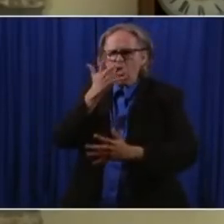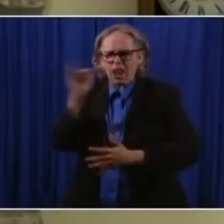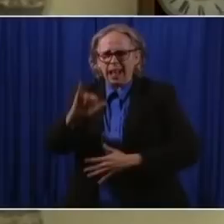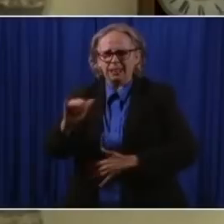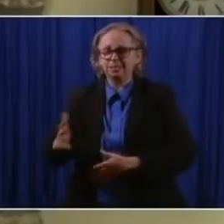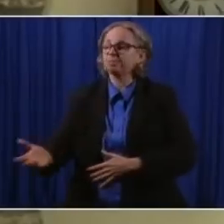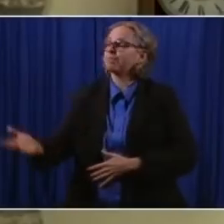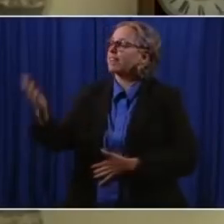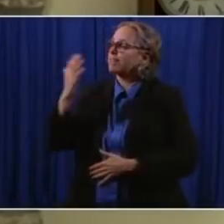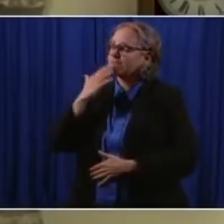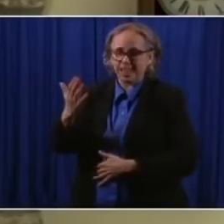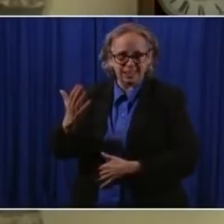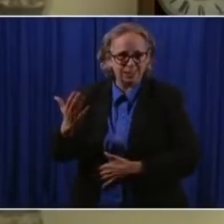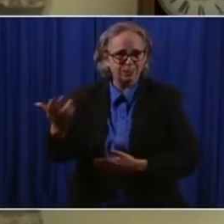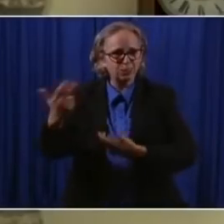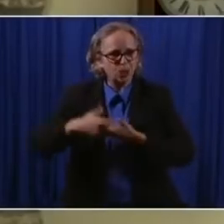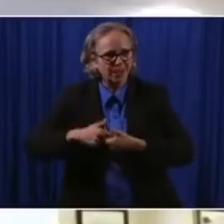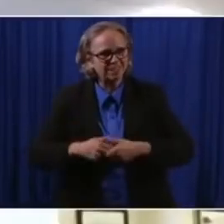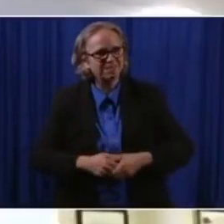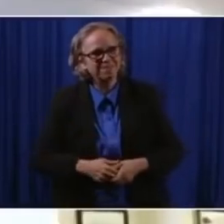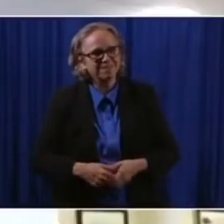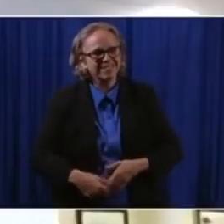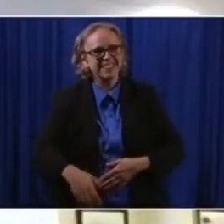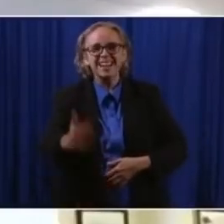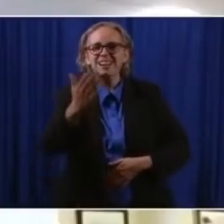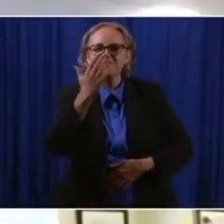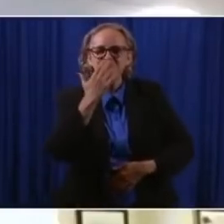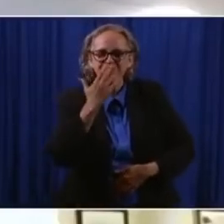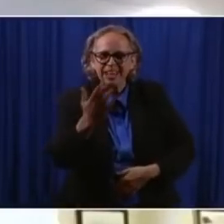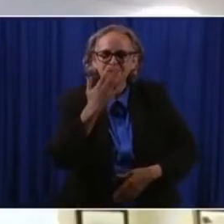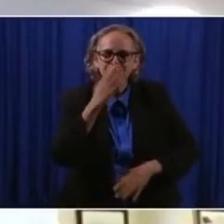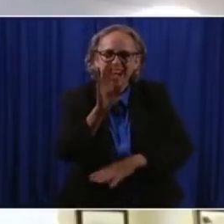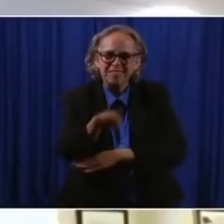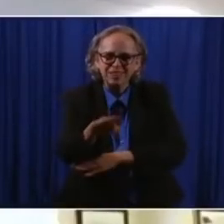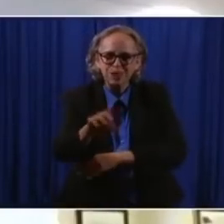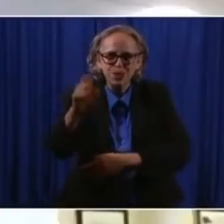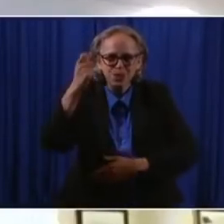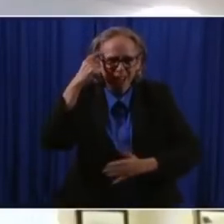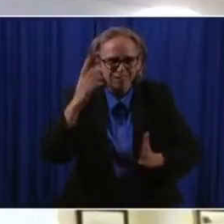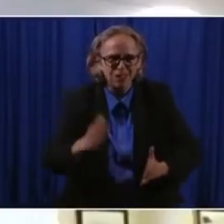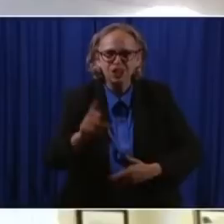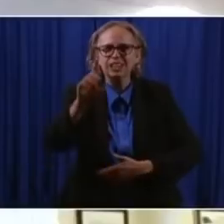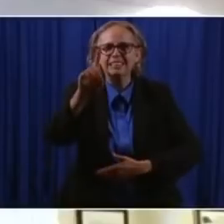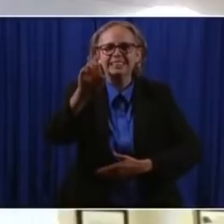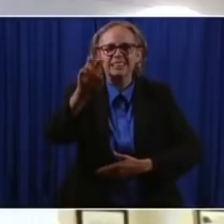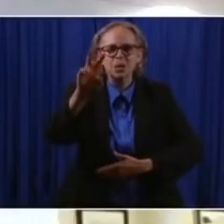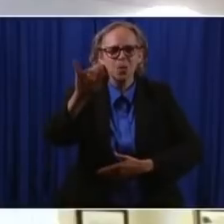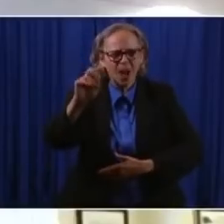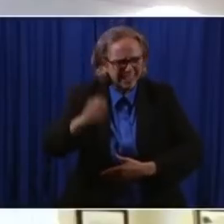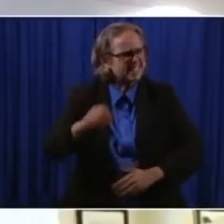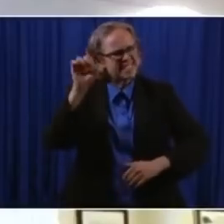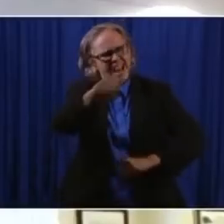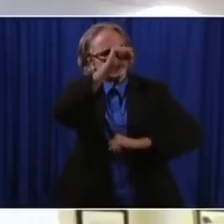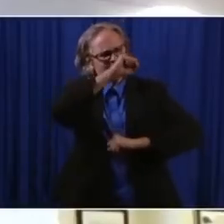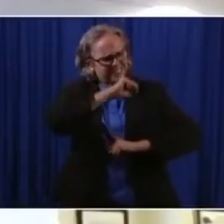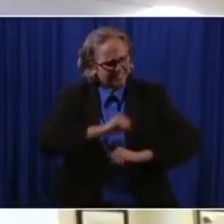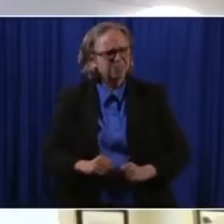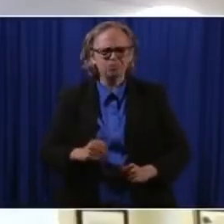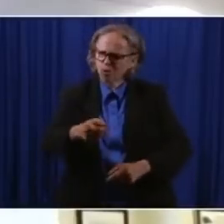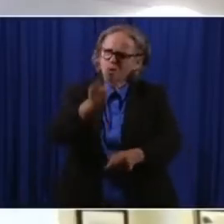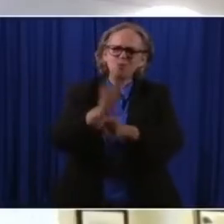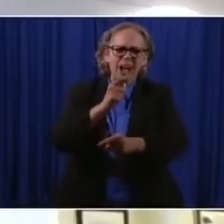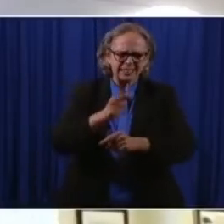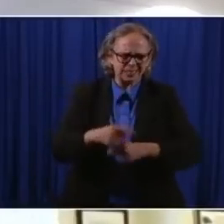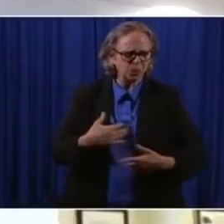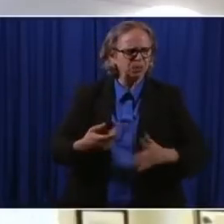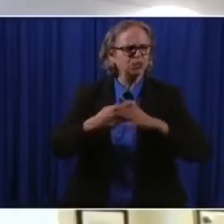us. Appreciate it. Thank you, and good afternoon, Governor DeWine. Yes, we will be starting our school year with 100%